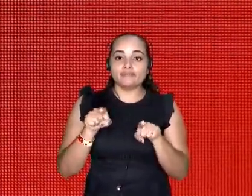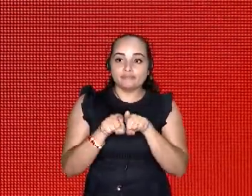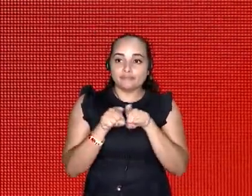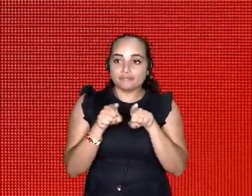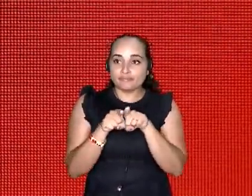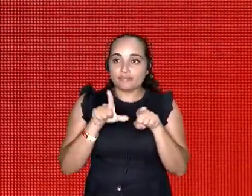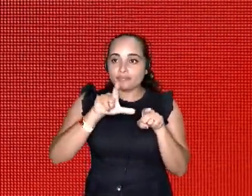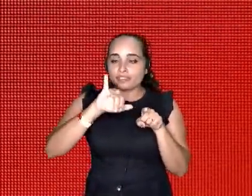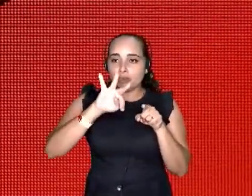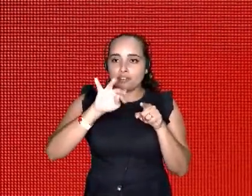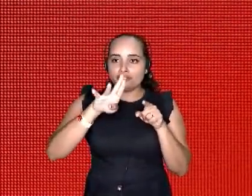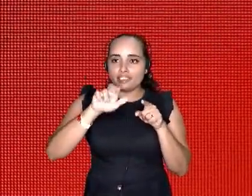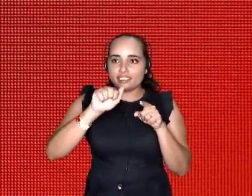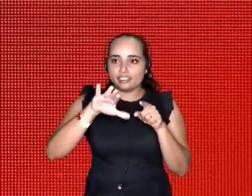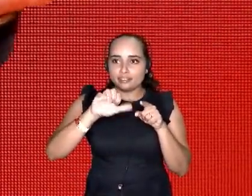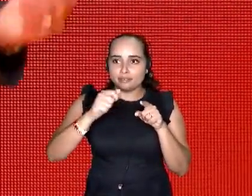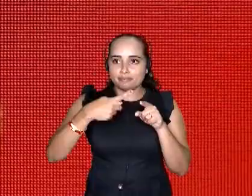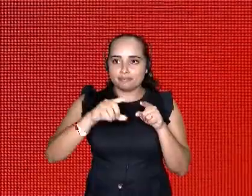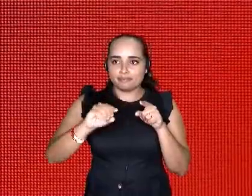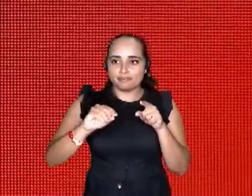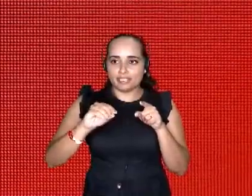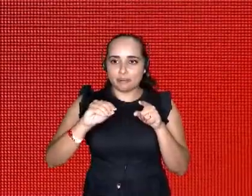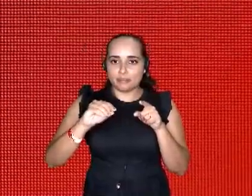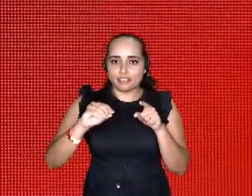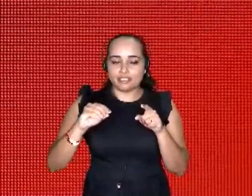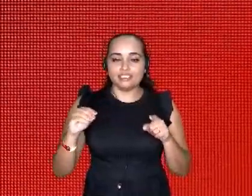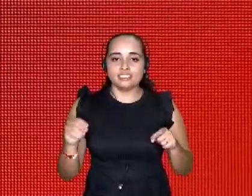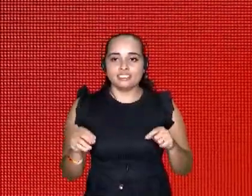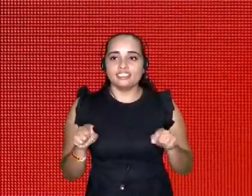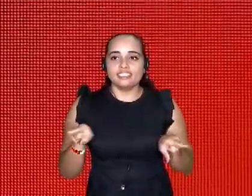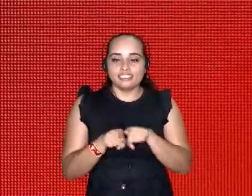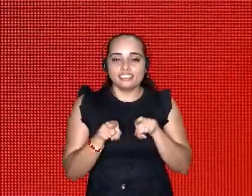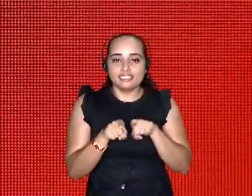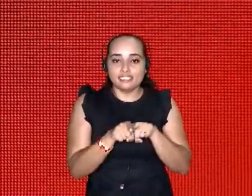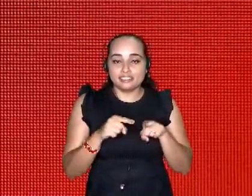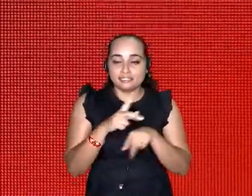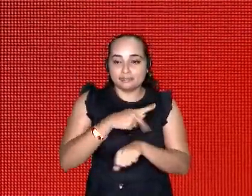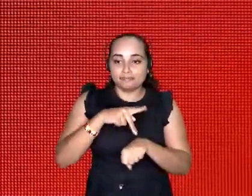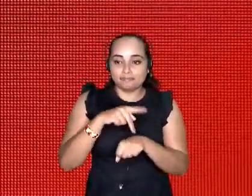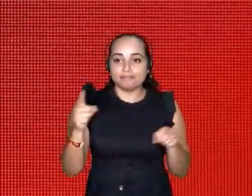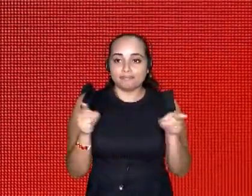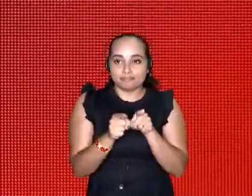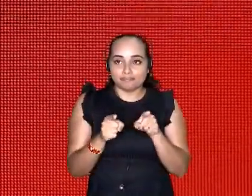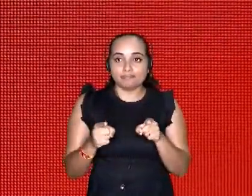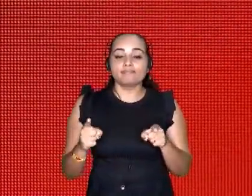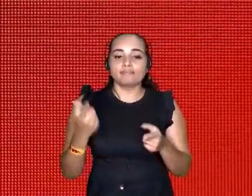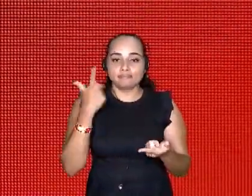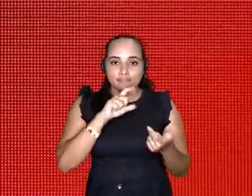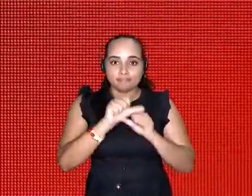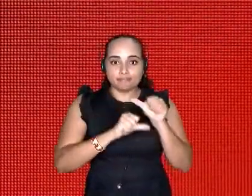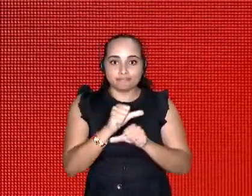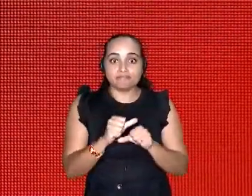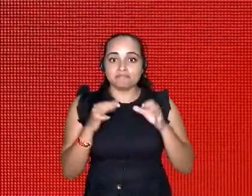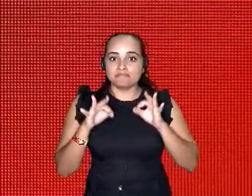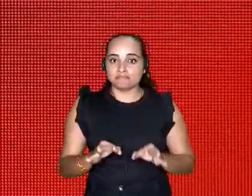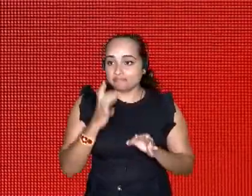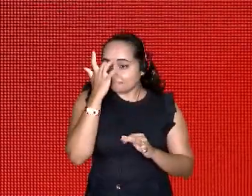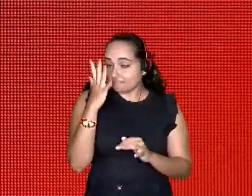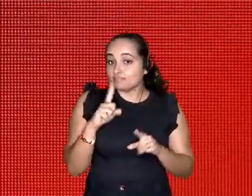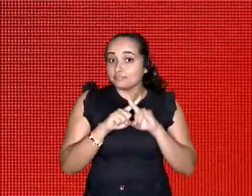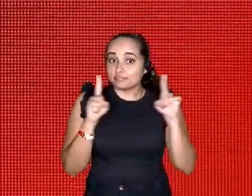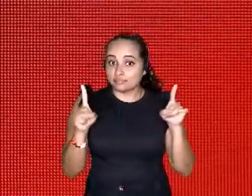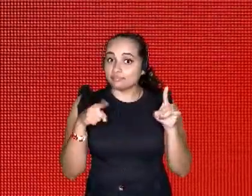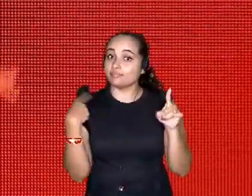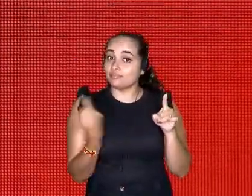maybe was a quicker one. Of course, the size of the country also enables it to be quicker. But the truth is that we're still not there.